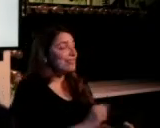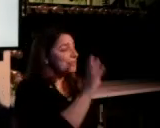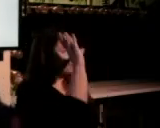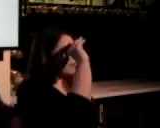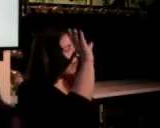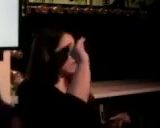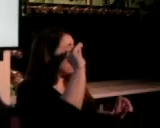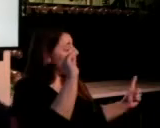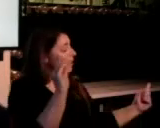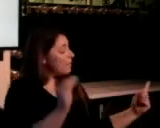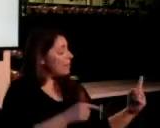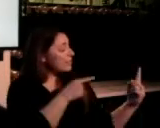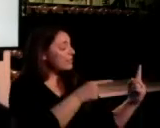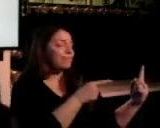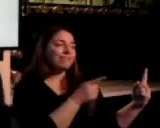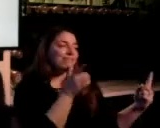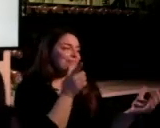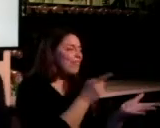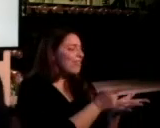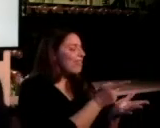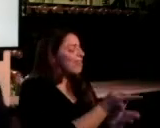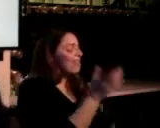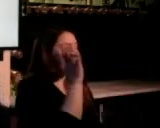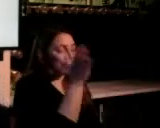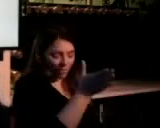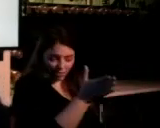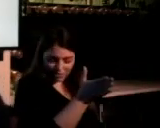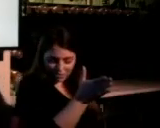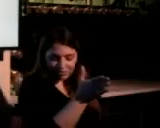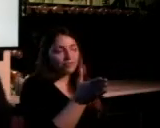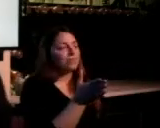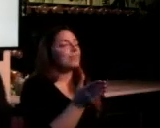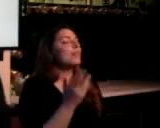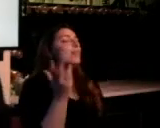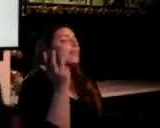saying there's a boy about to make me fall apart.